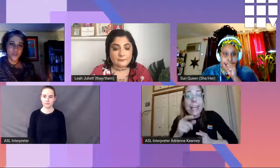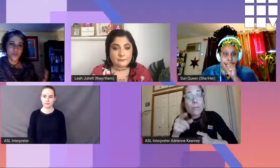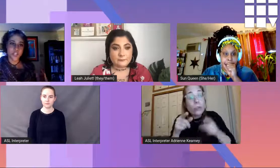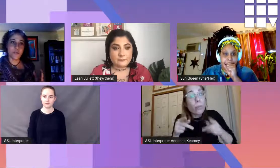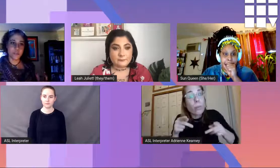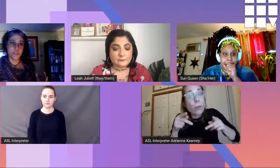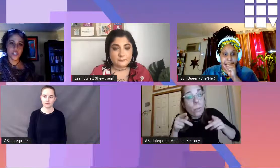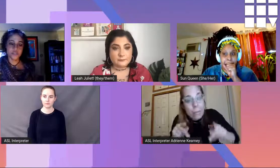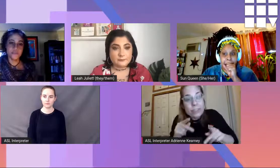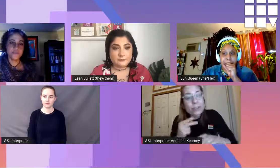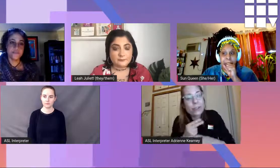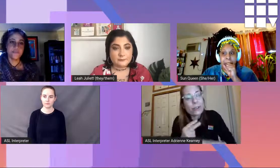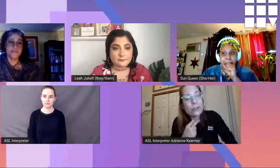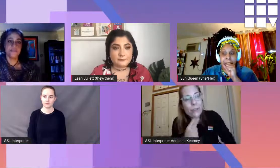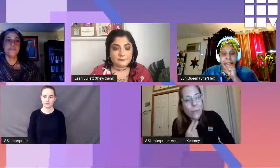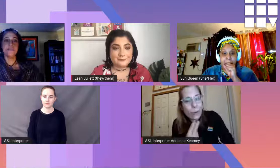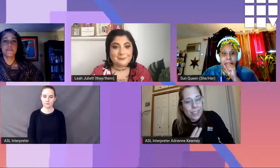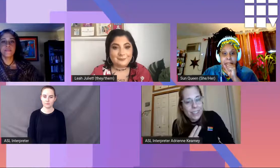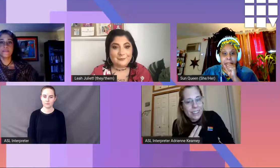then use that permission?